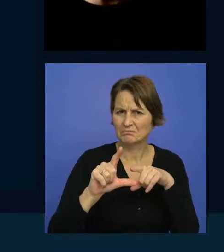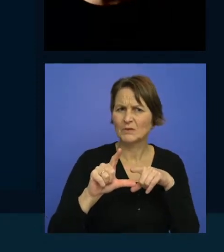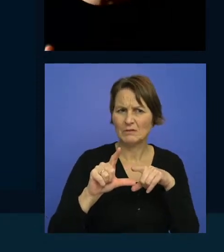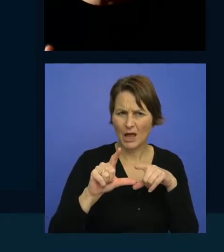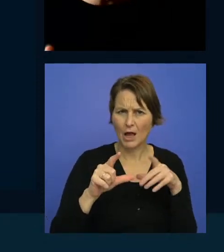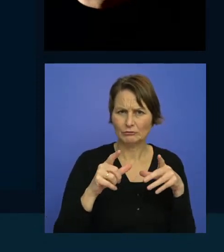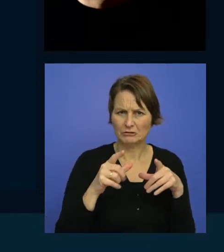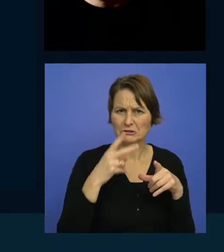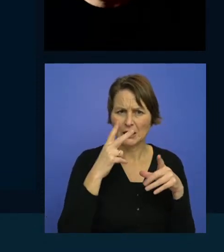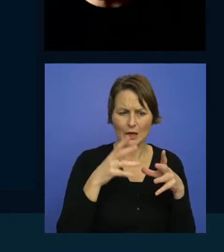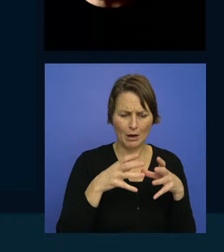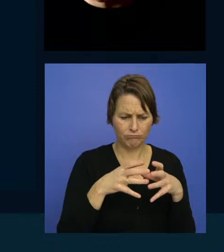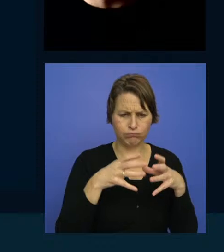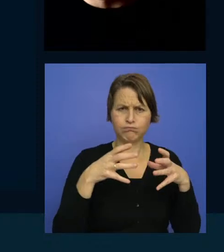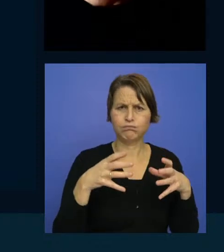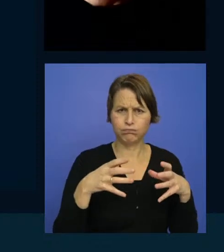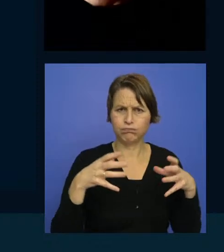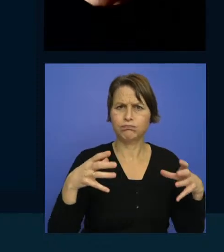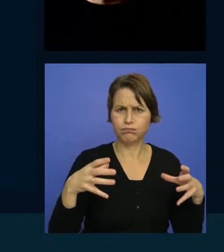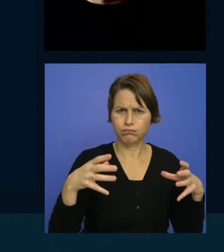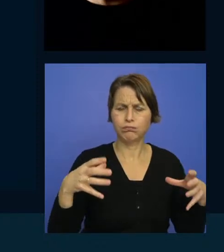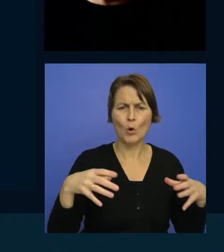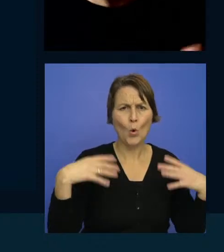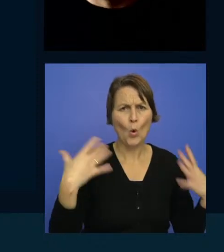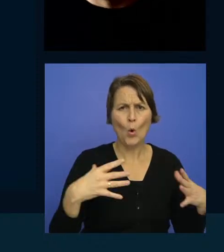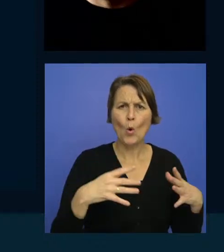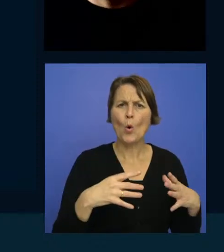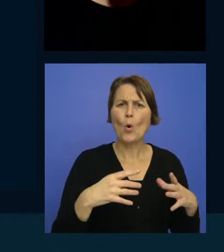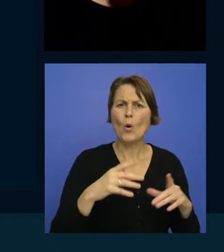fast-growing database technology, if you will,